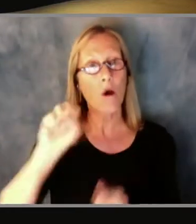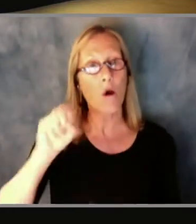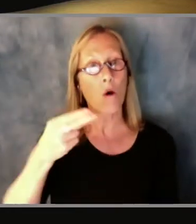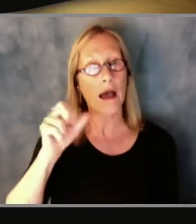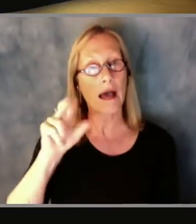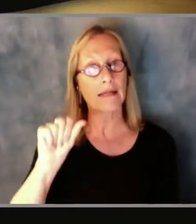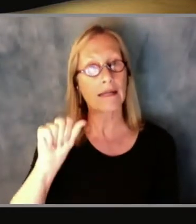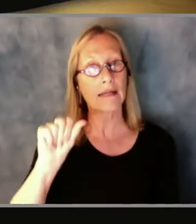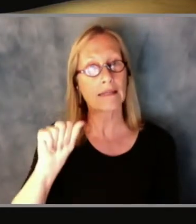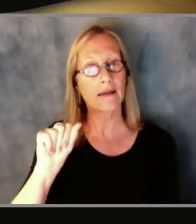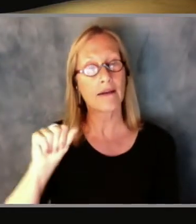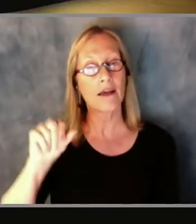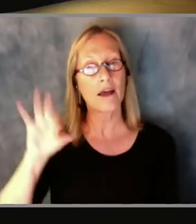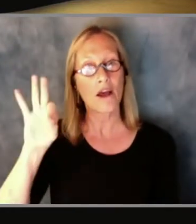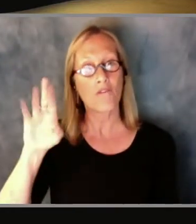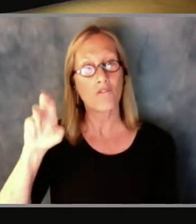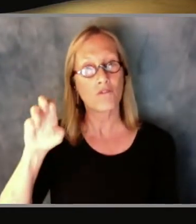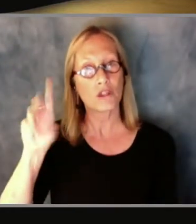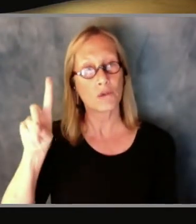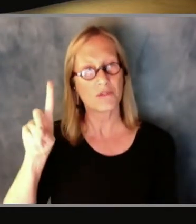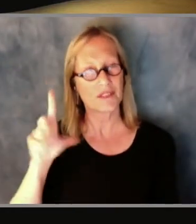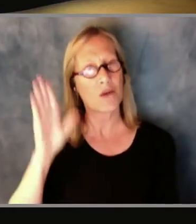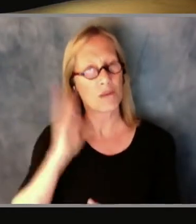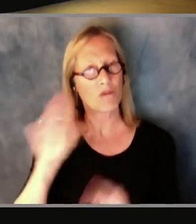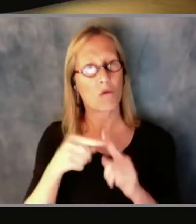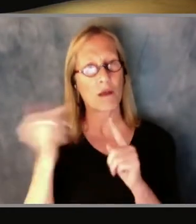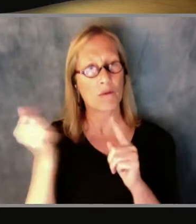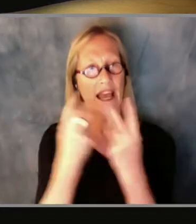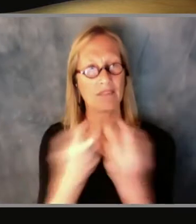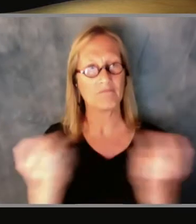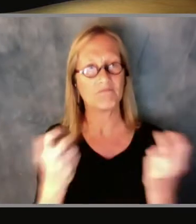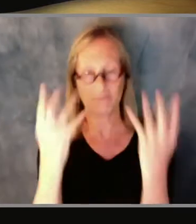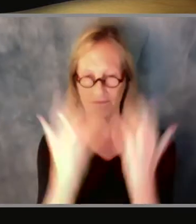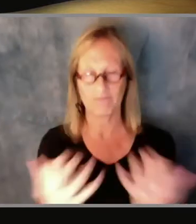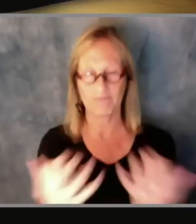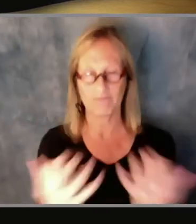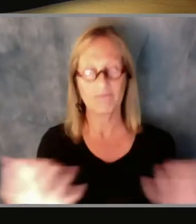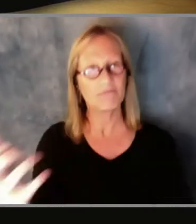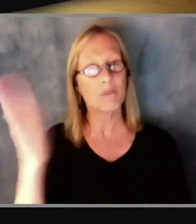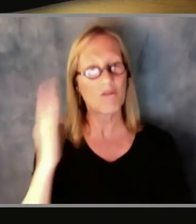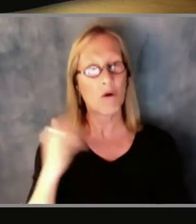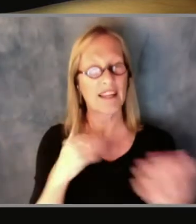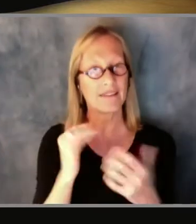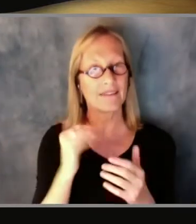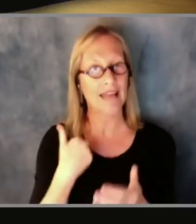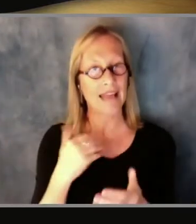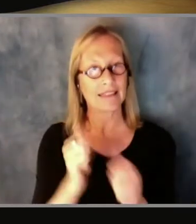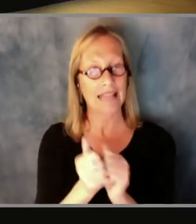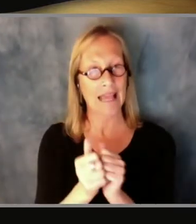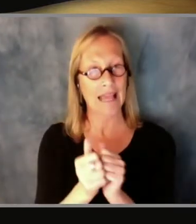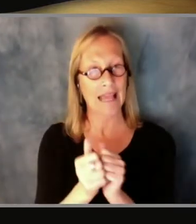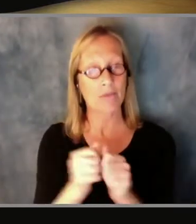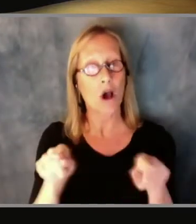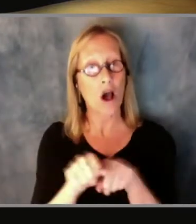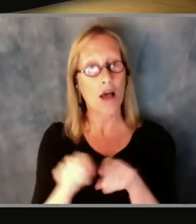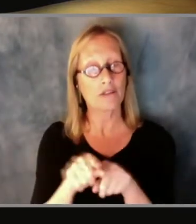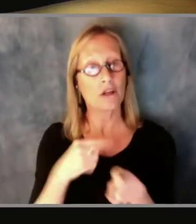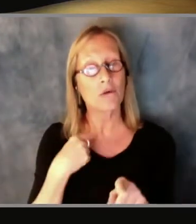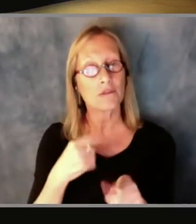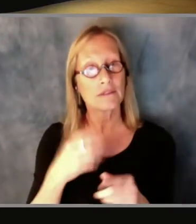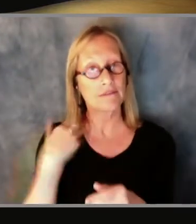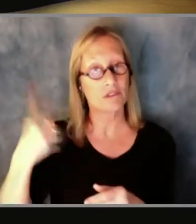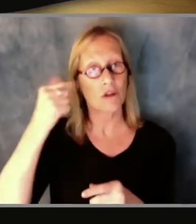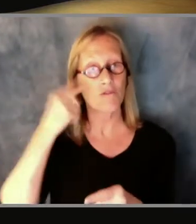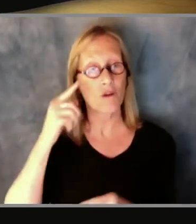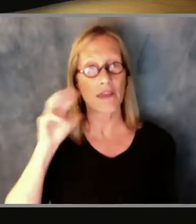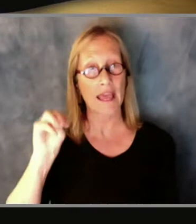meet in person. She was the co-leader for the self-help group, the National MS Society. She is the secretary